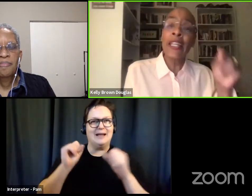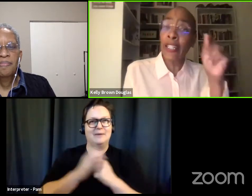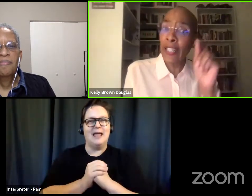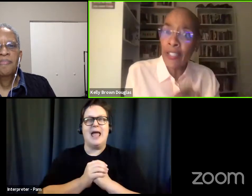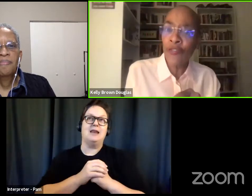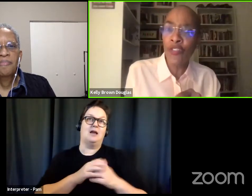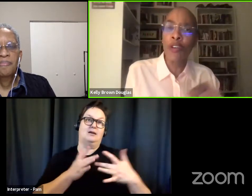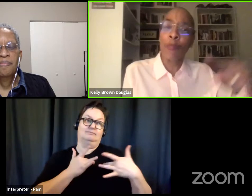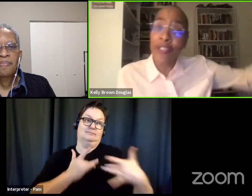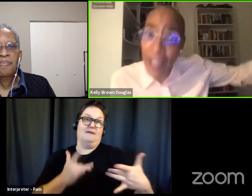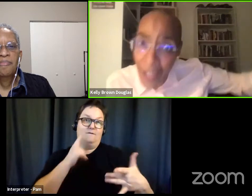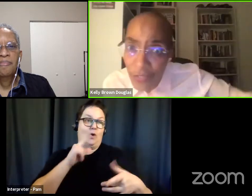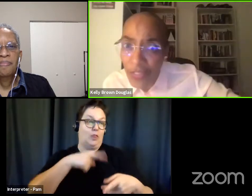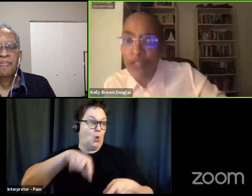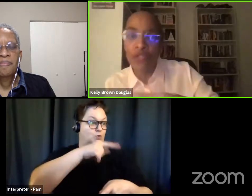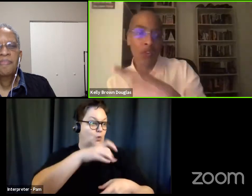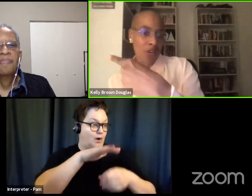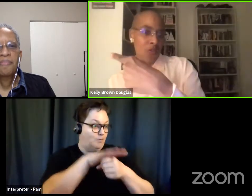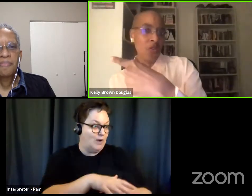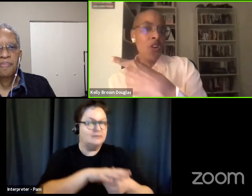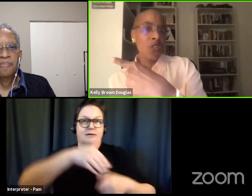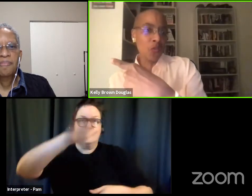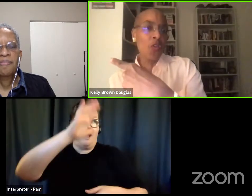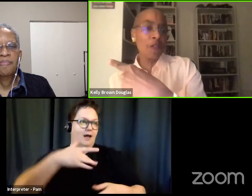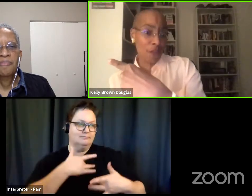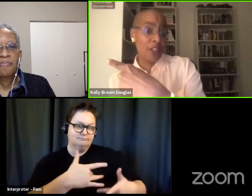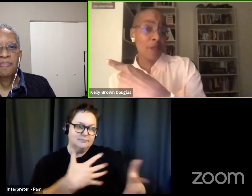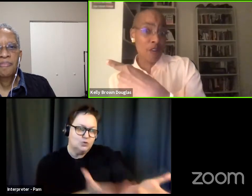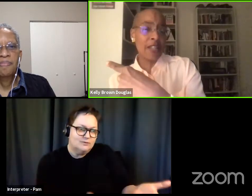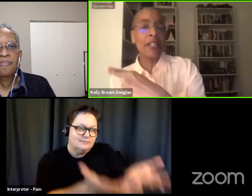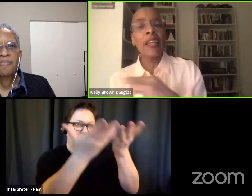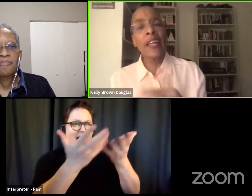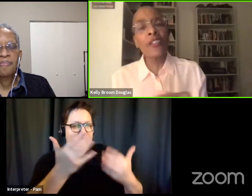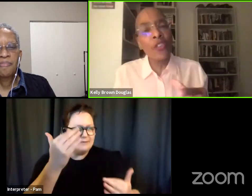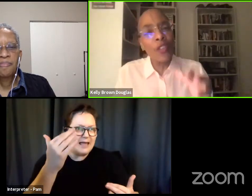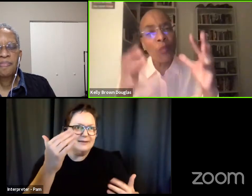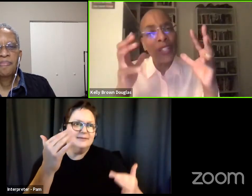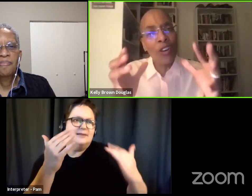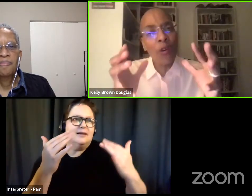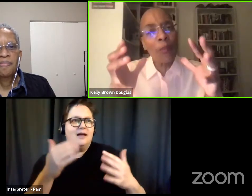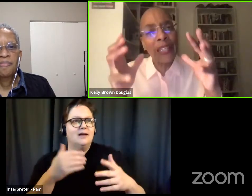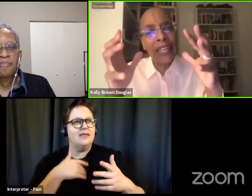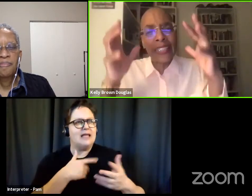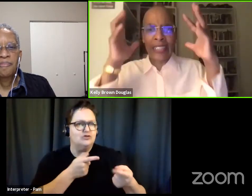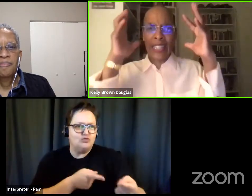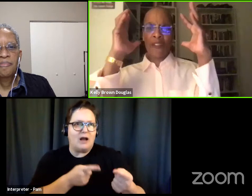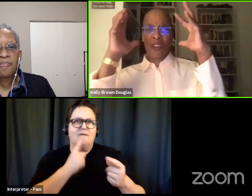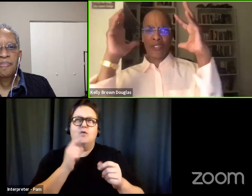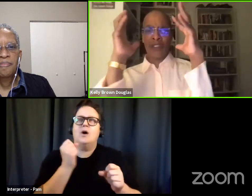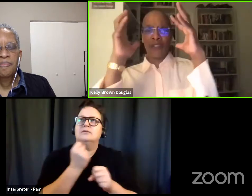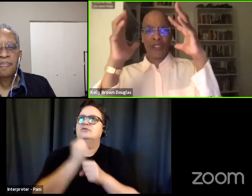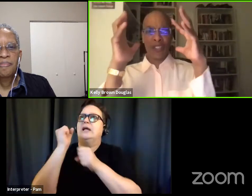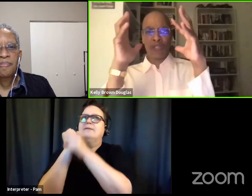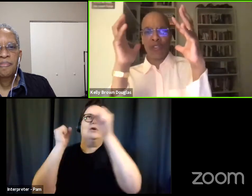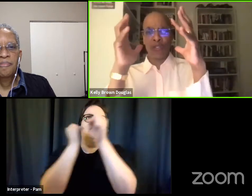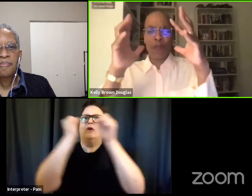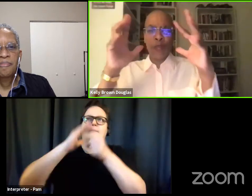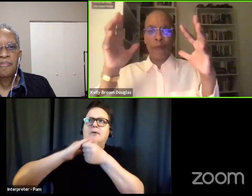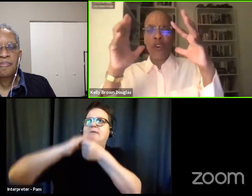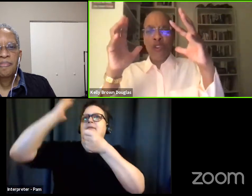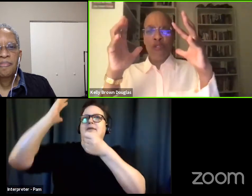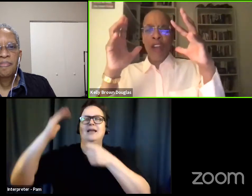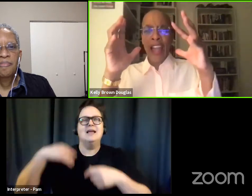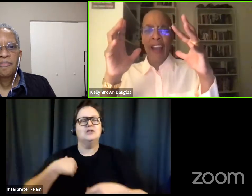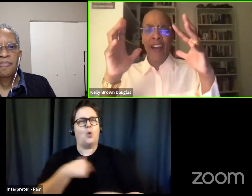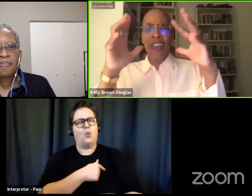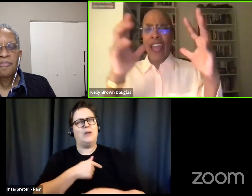oppressed. It is for the oppressed as they struggle toward freedom, right? And so that we don't begin to think of ourselves as these chosen